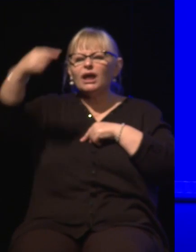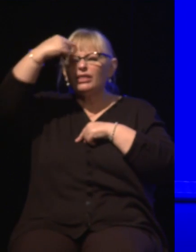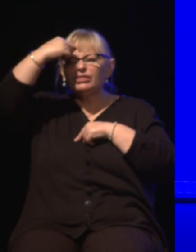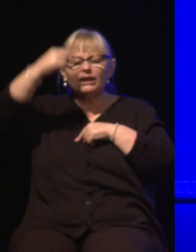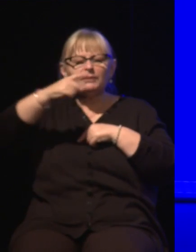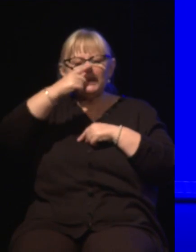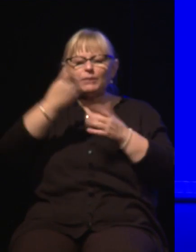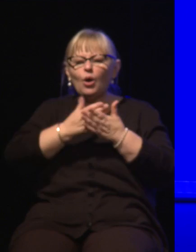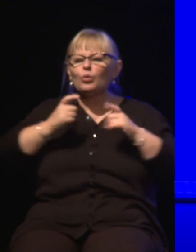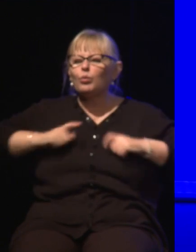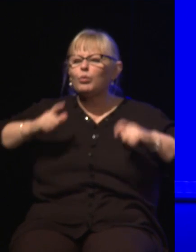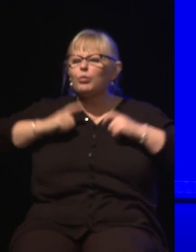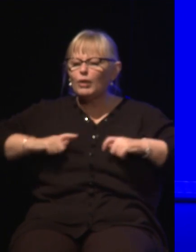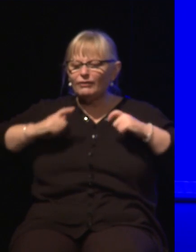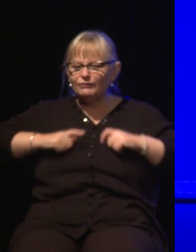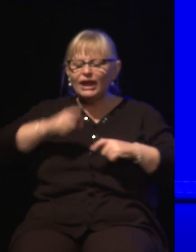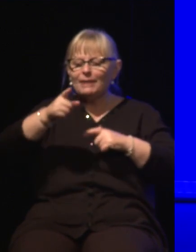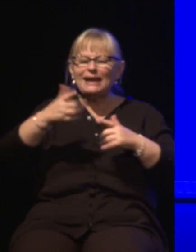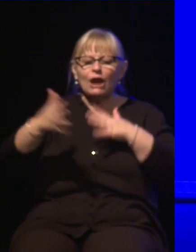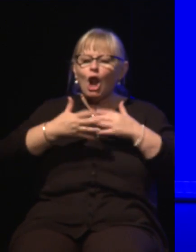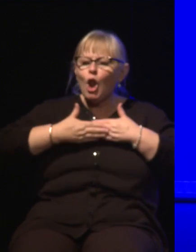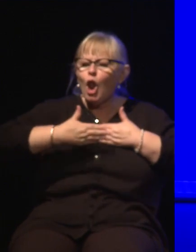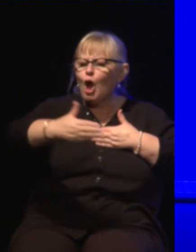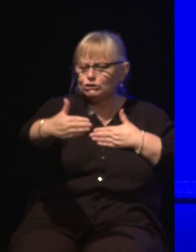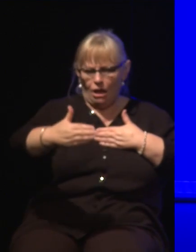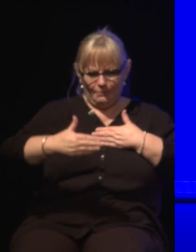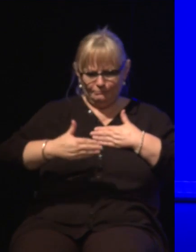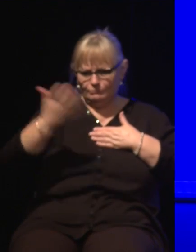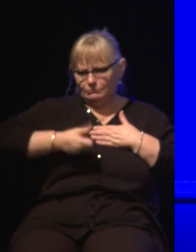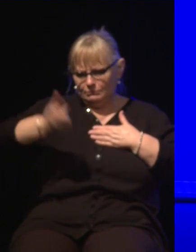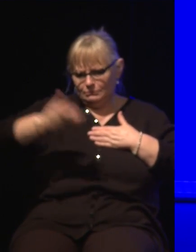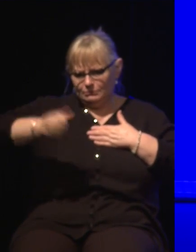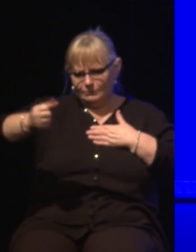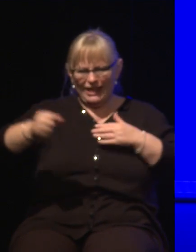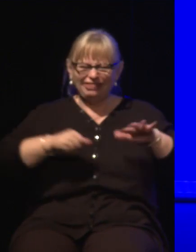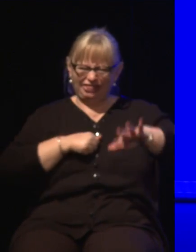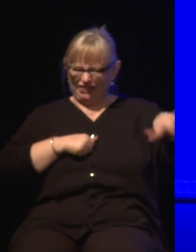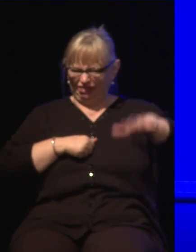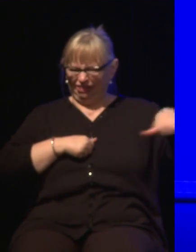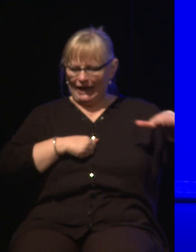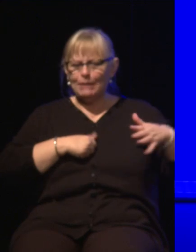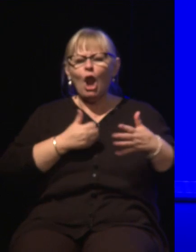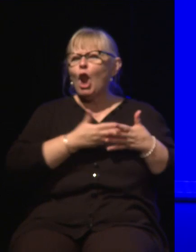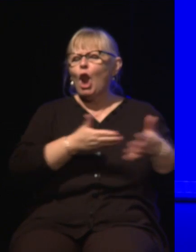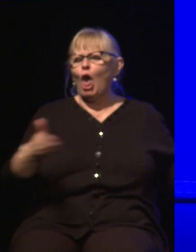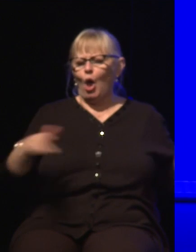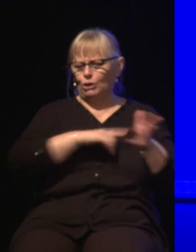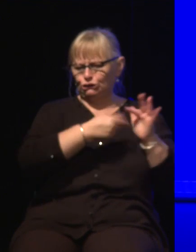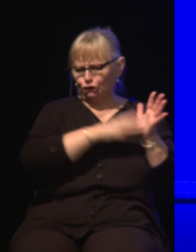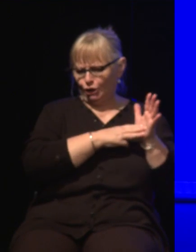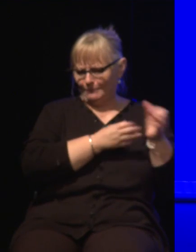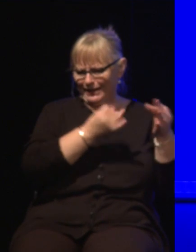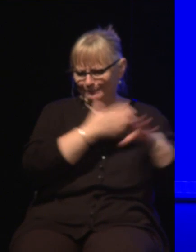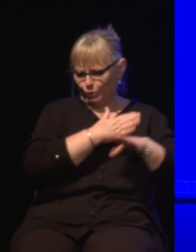is that they're long-term welfare dependent. They're them. What you can see is if you look